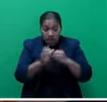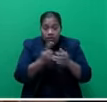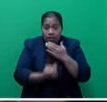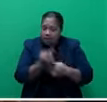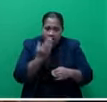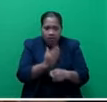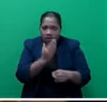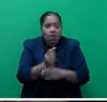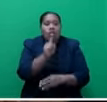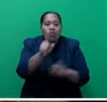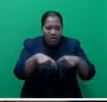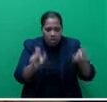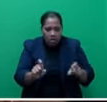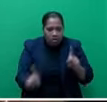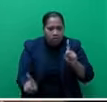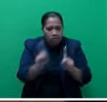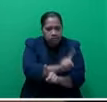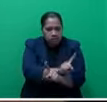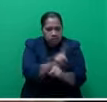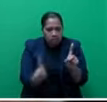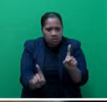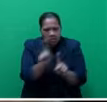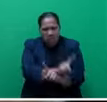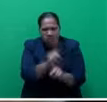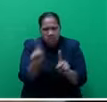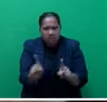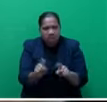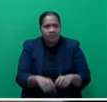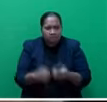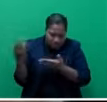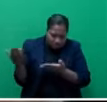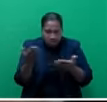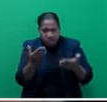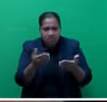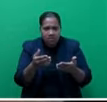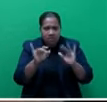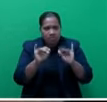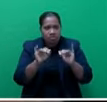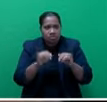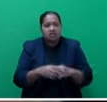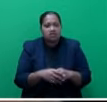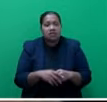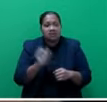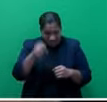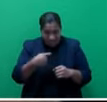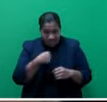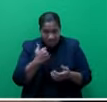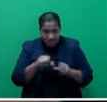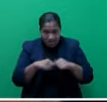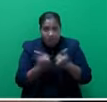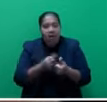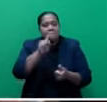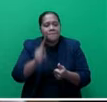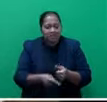over matters. So we already have existing issues, and then we're bringing in this anti-corruption division. I'm all for it, but we have